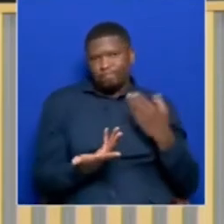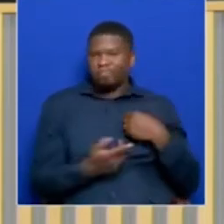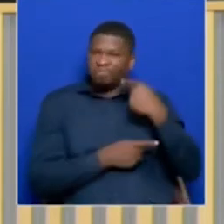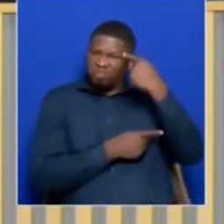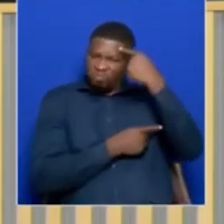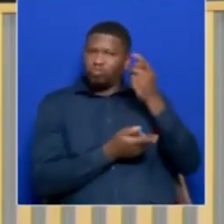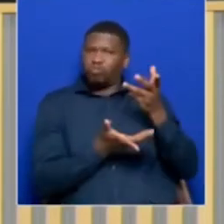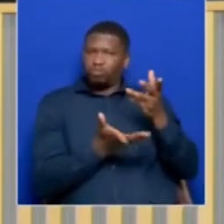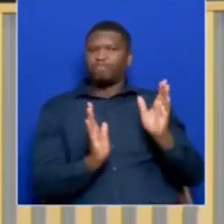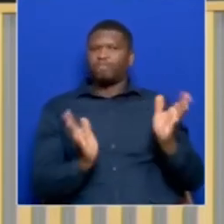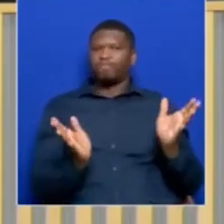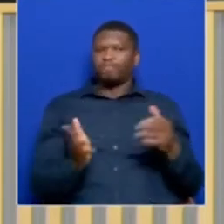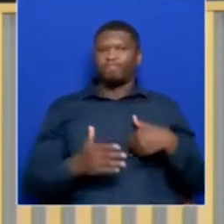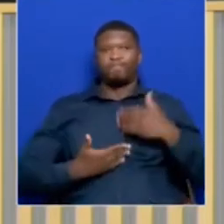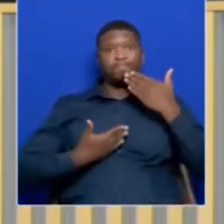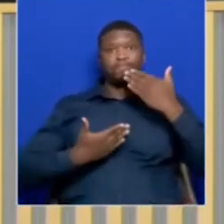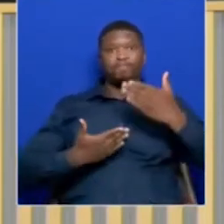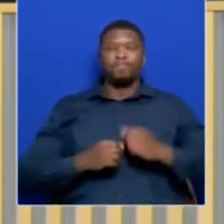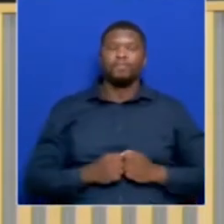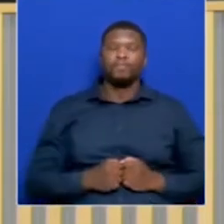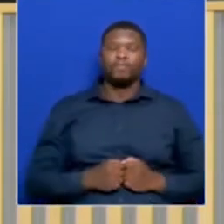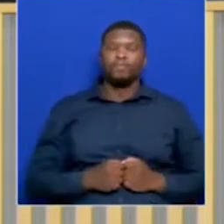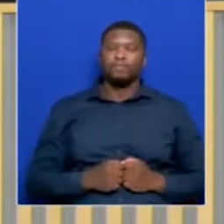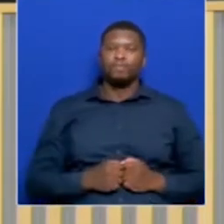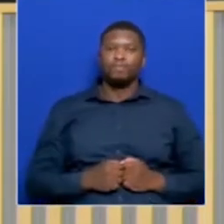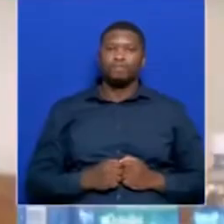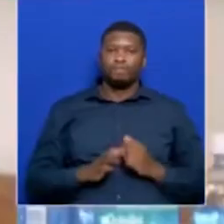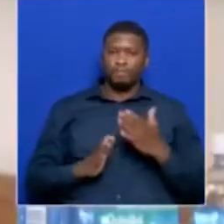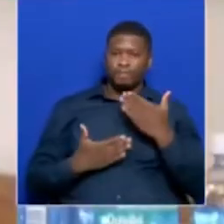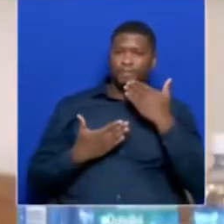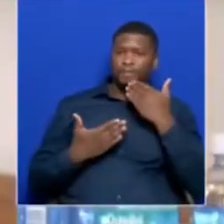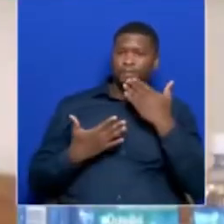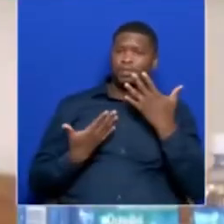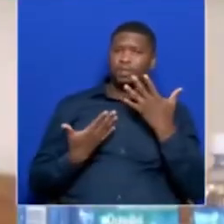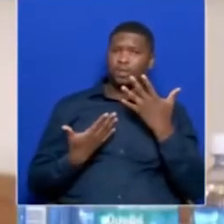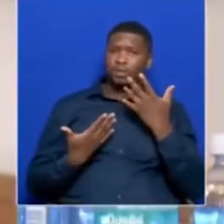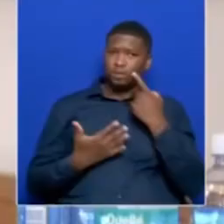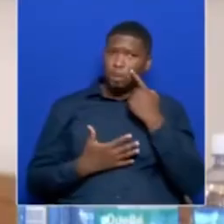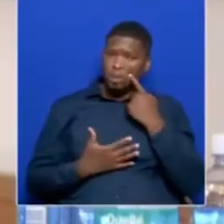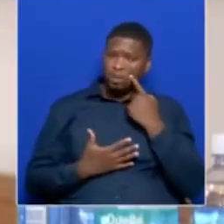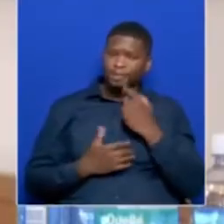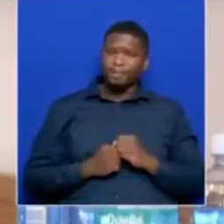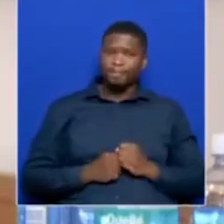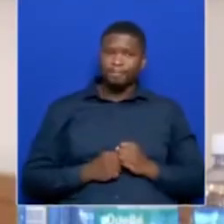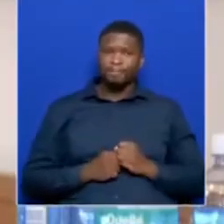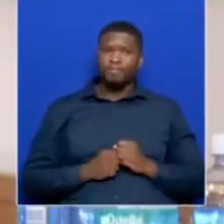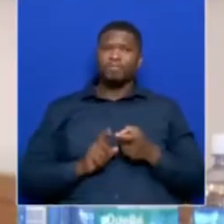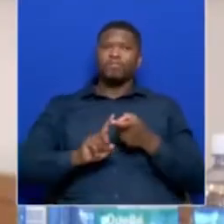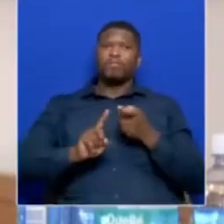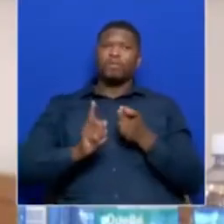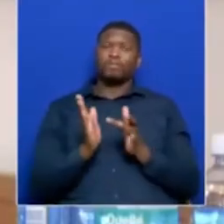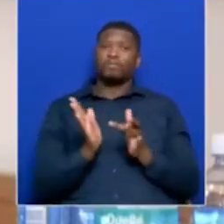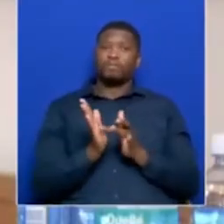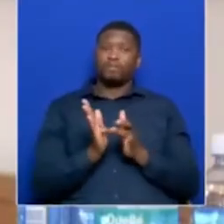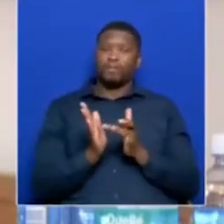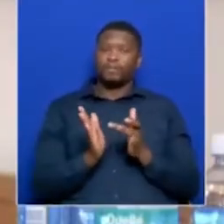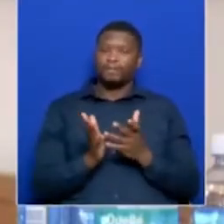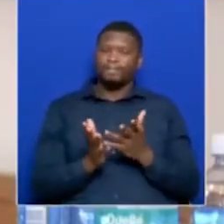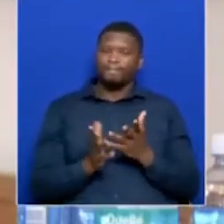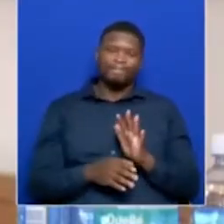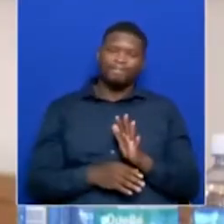you. Thank you, witness. Understood. From page 6, from paragraph